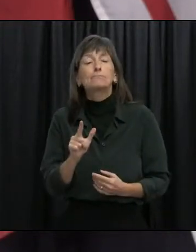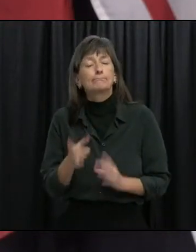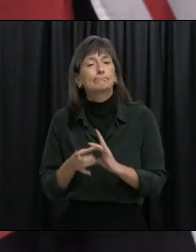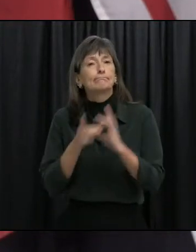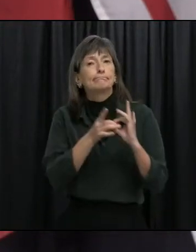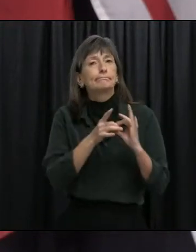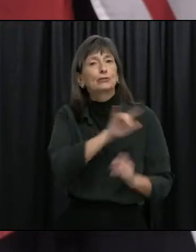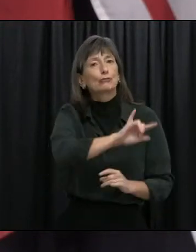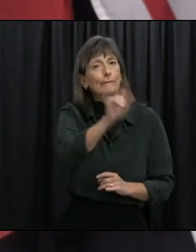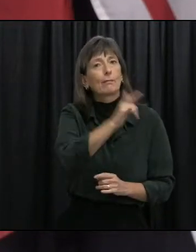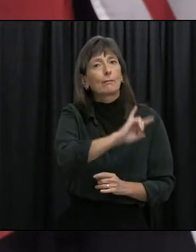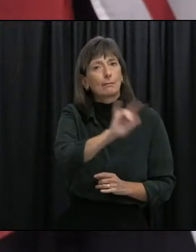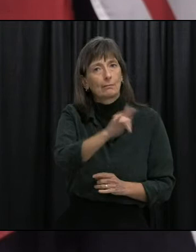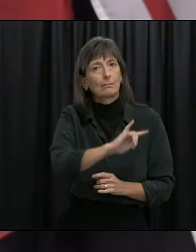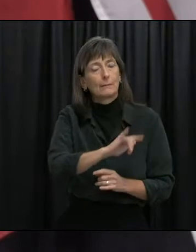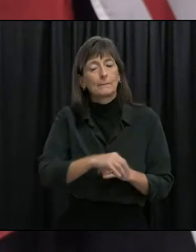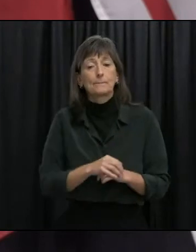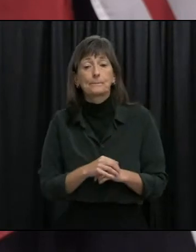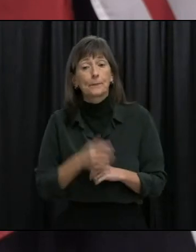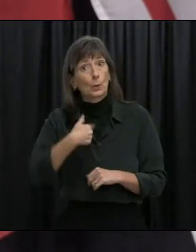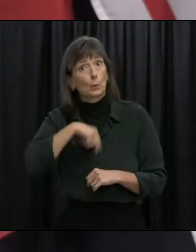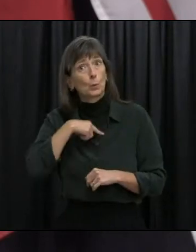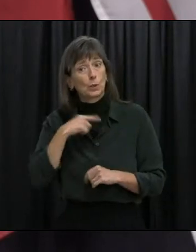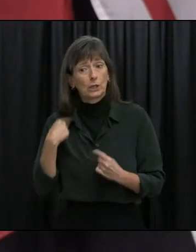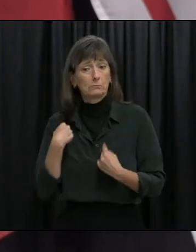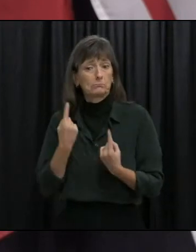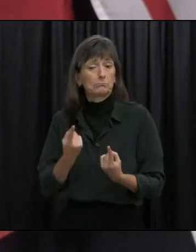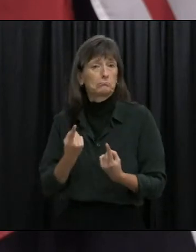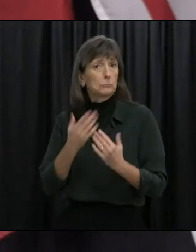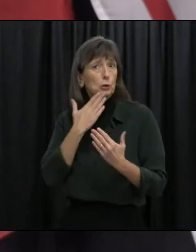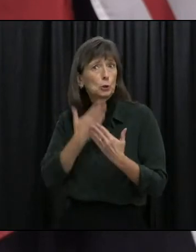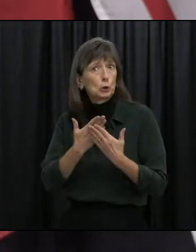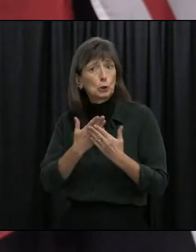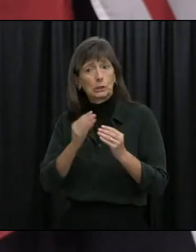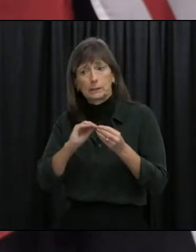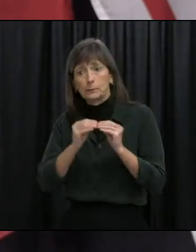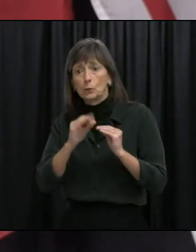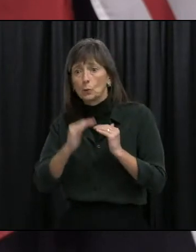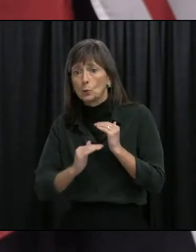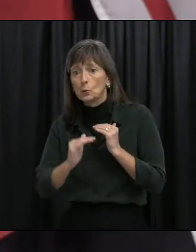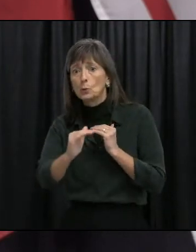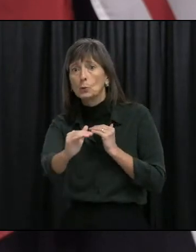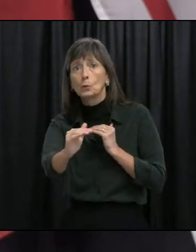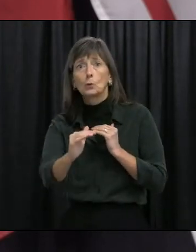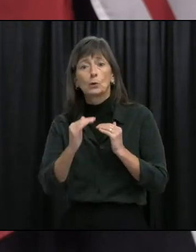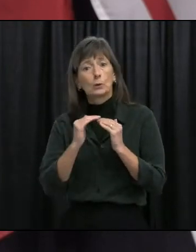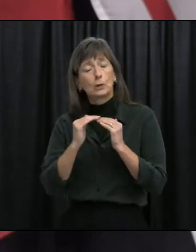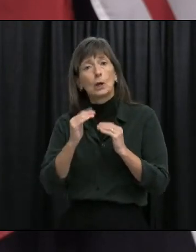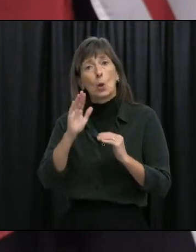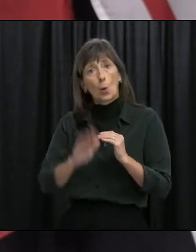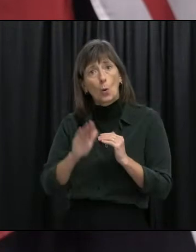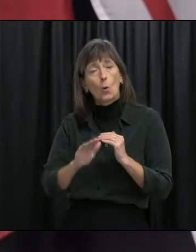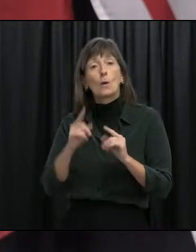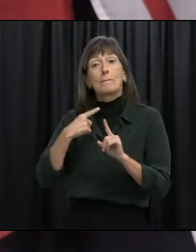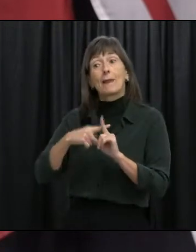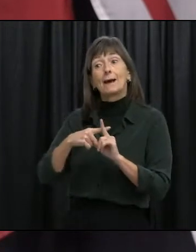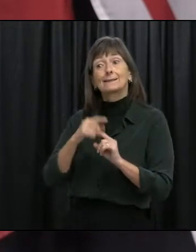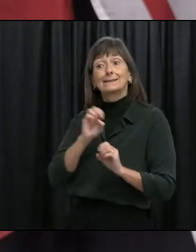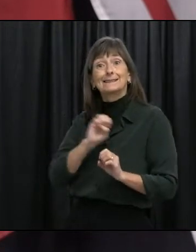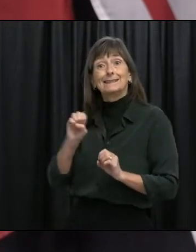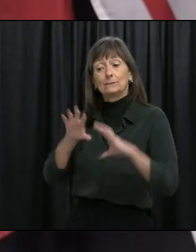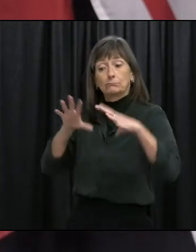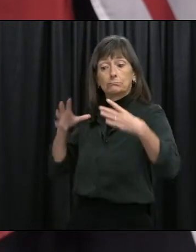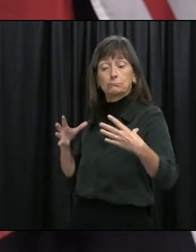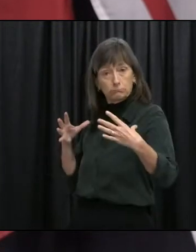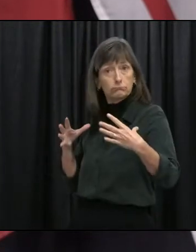good job of keeping our numbers low. The Atlantic bubble, I think, has served as well. But we have looked and continue to